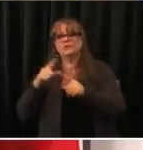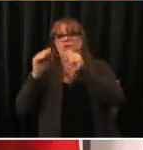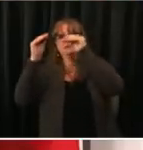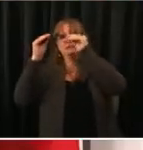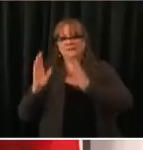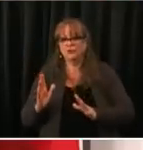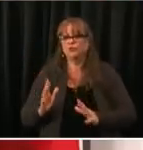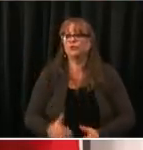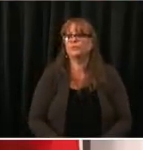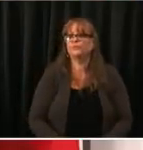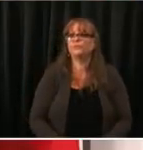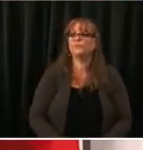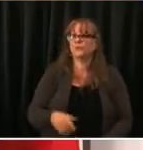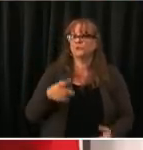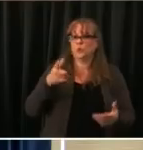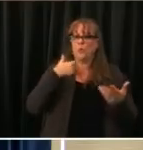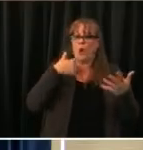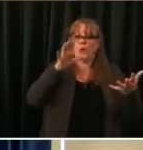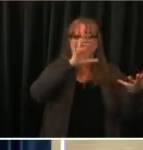state.